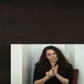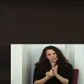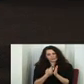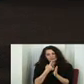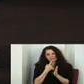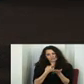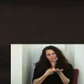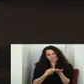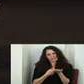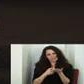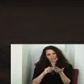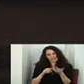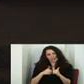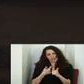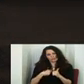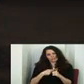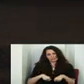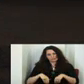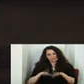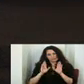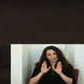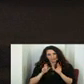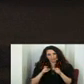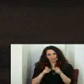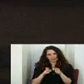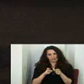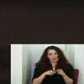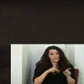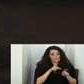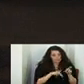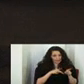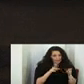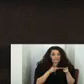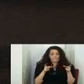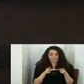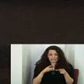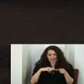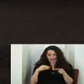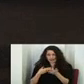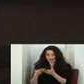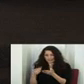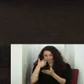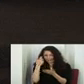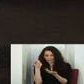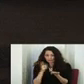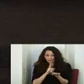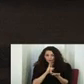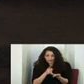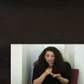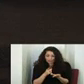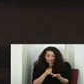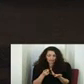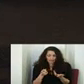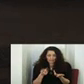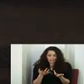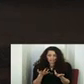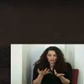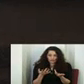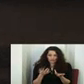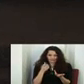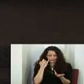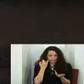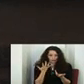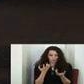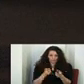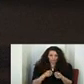control over people, places, and things. Because the reality is that when we take control of people, places, and things, not only are we disappointed,